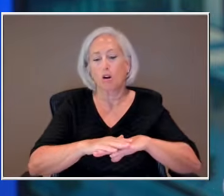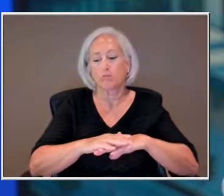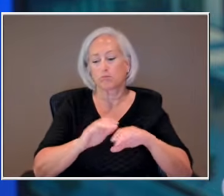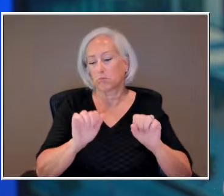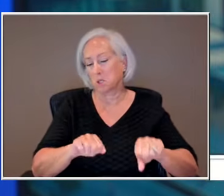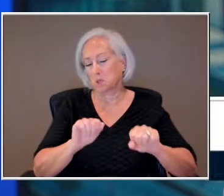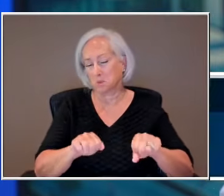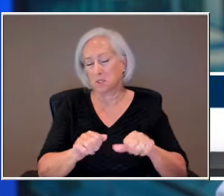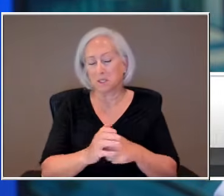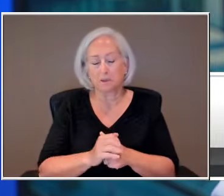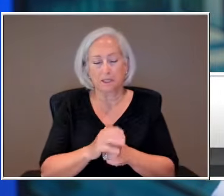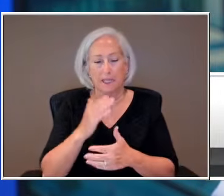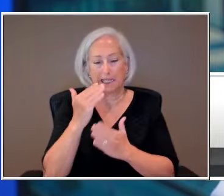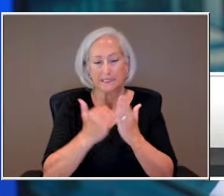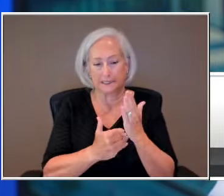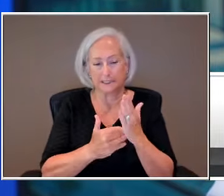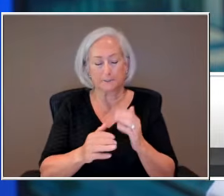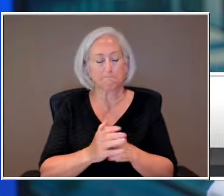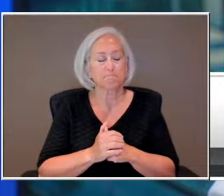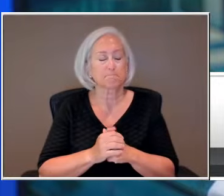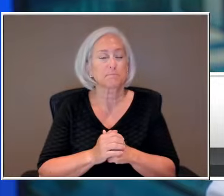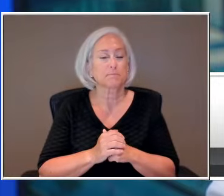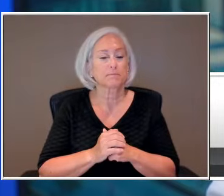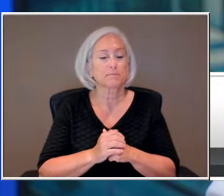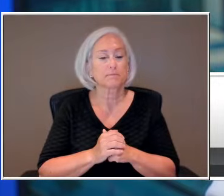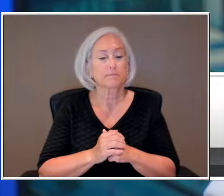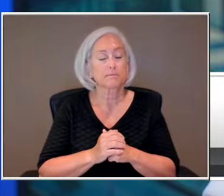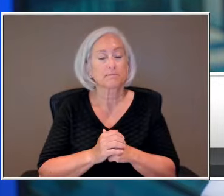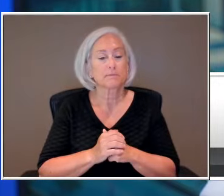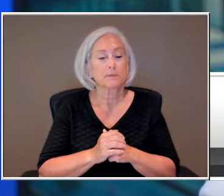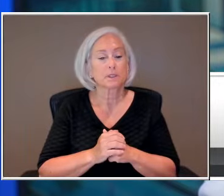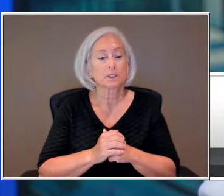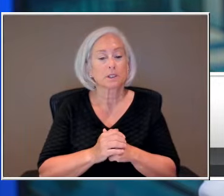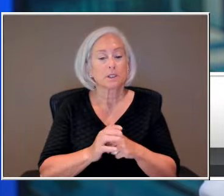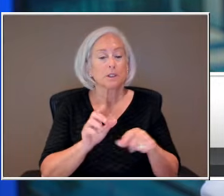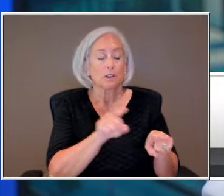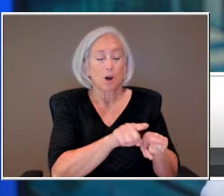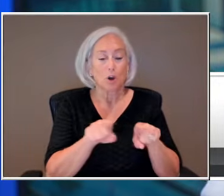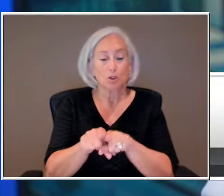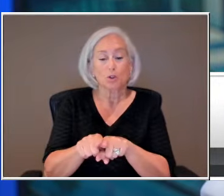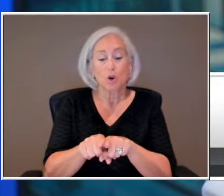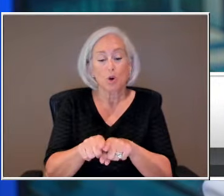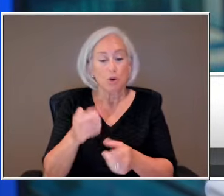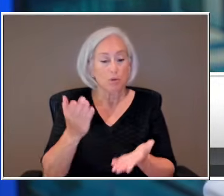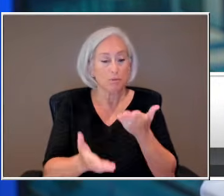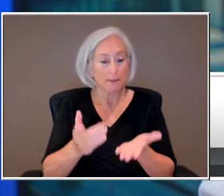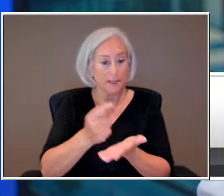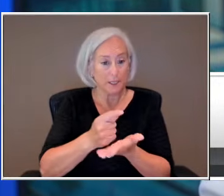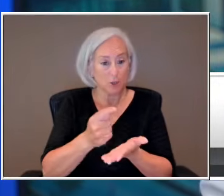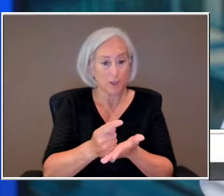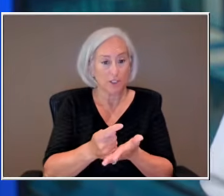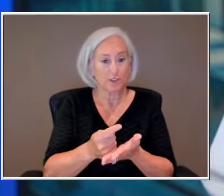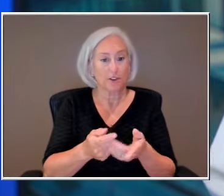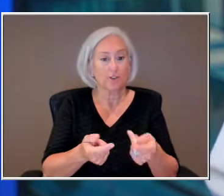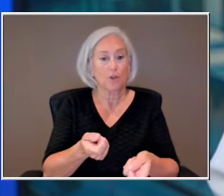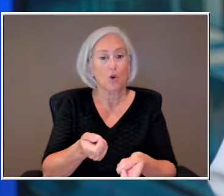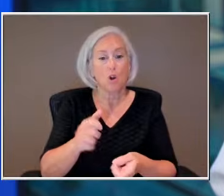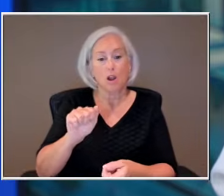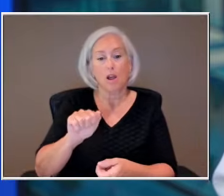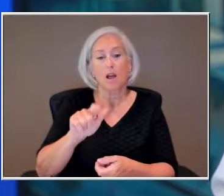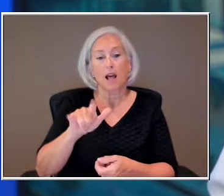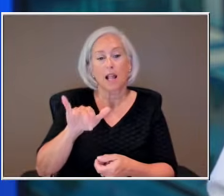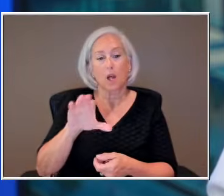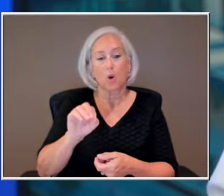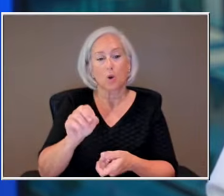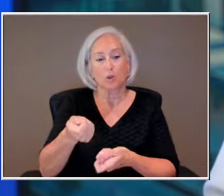there's a potential possibility of treatments like transplant, an allo transplant.